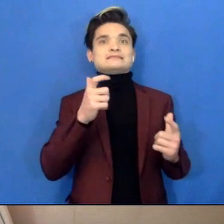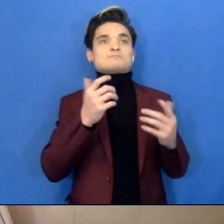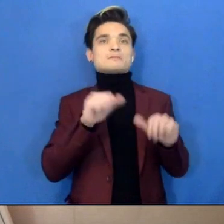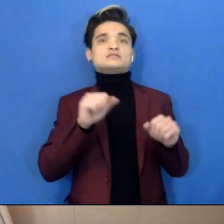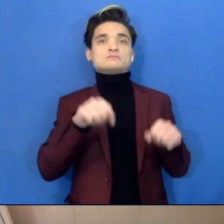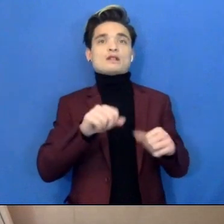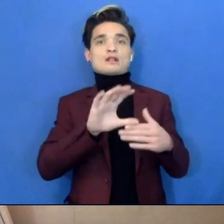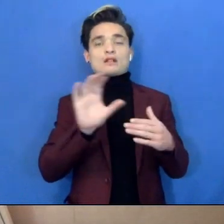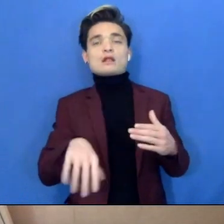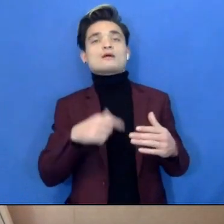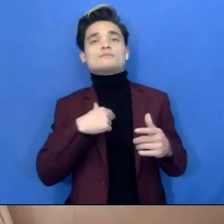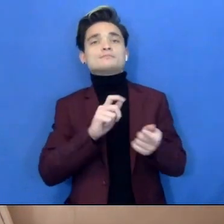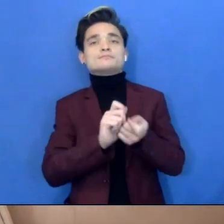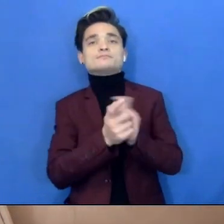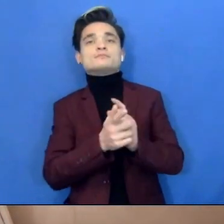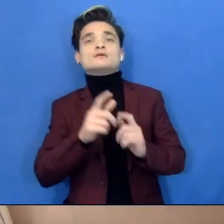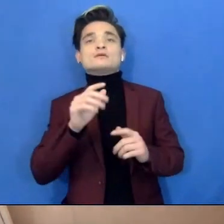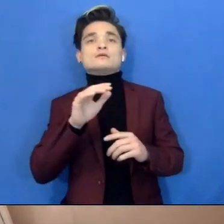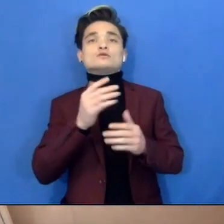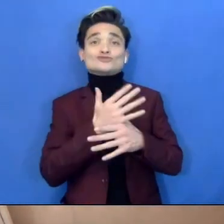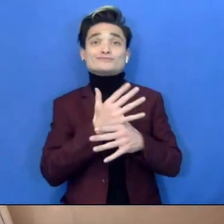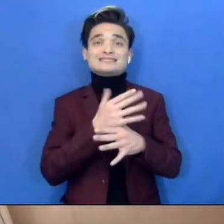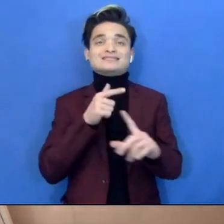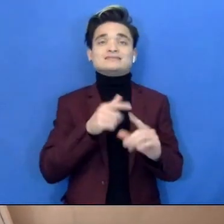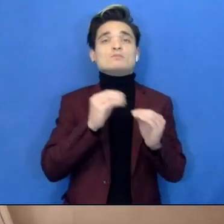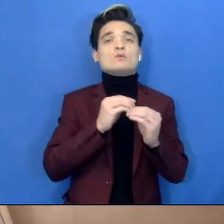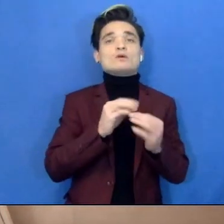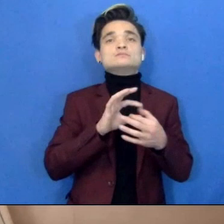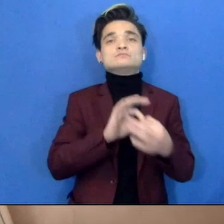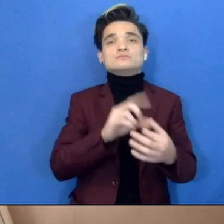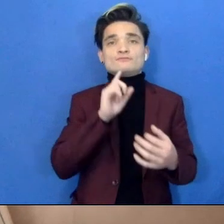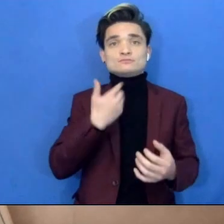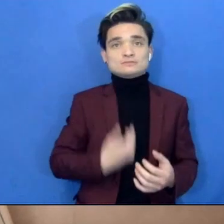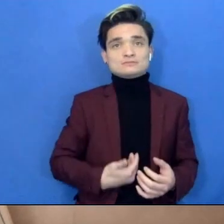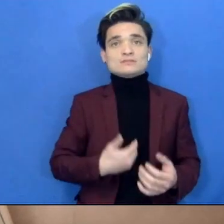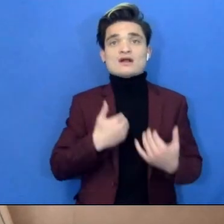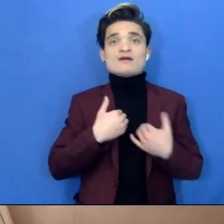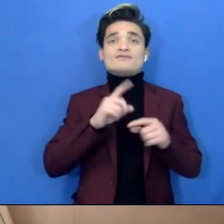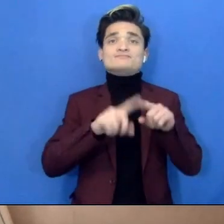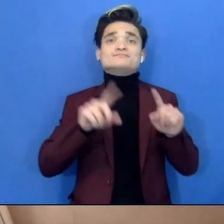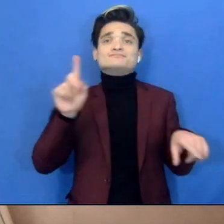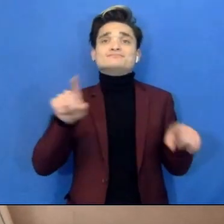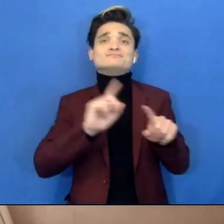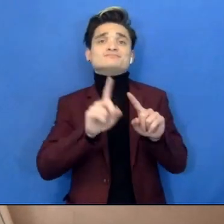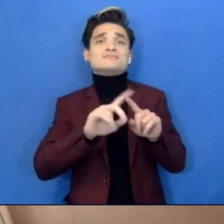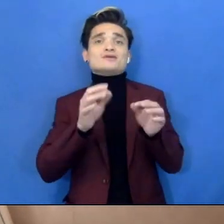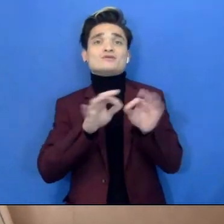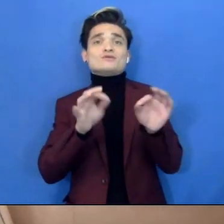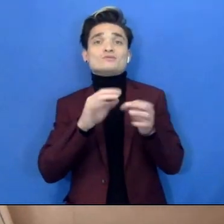languages, I realized how, on one hand, I had very different associations, even just simply word associations. I think of